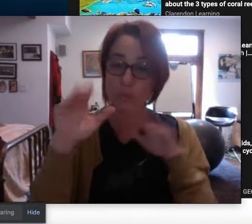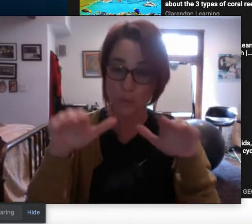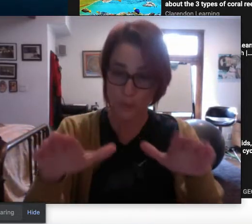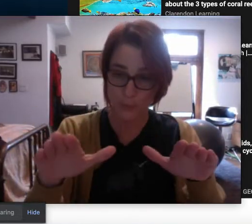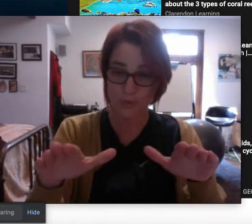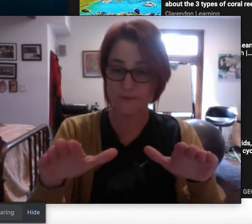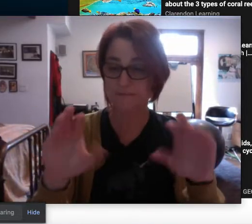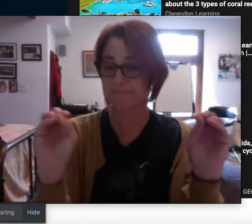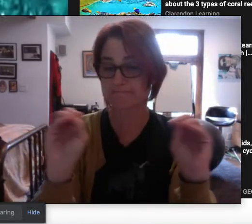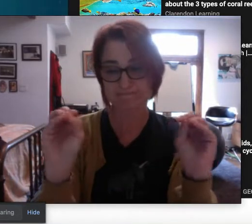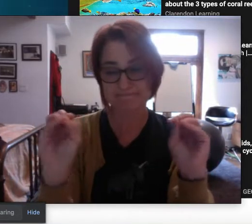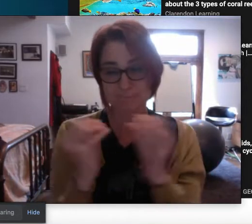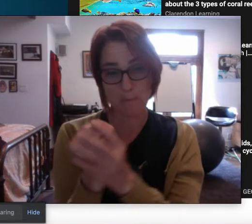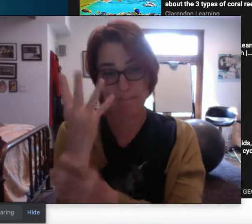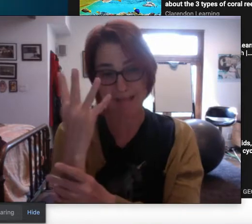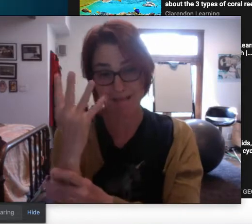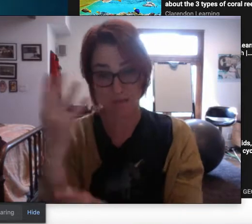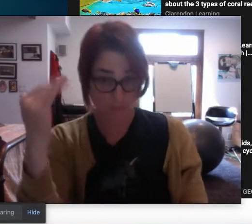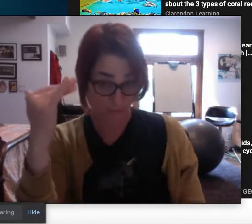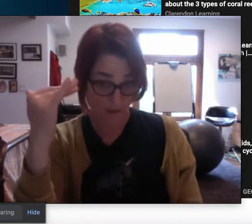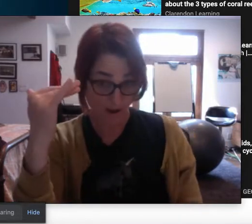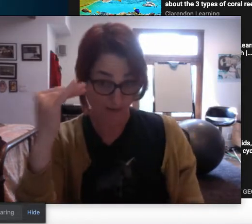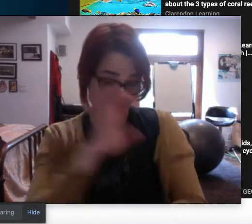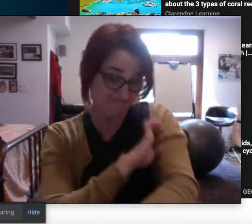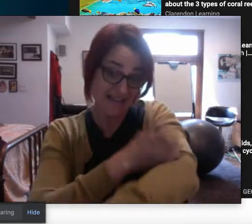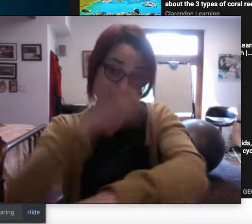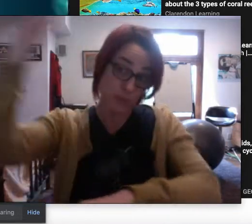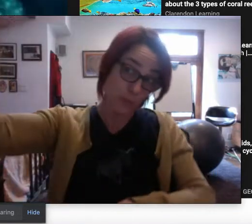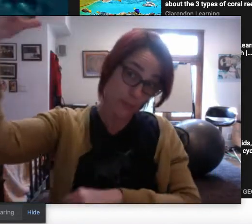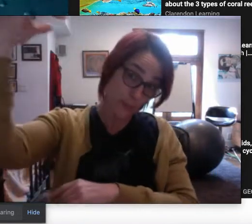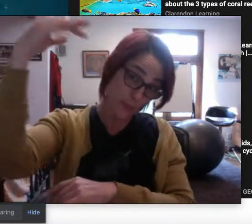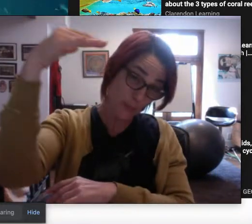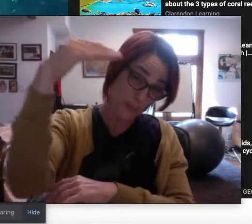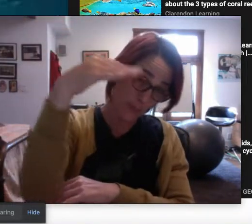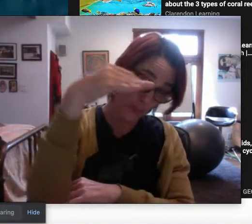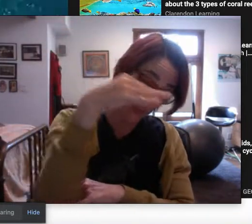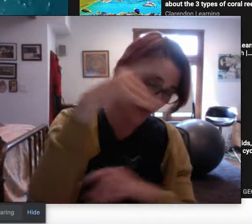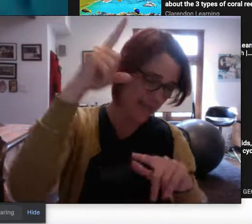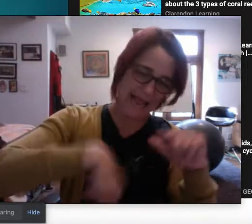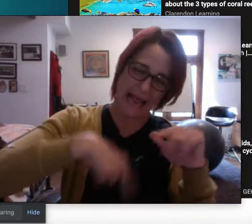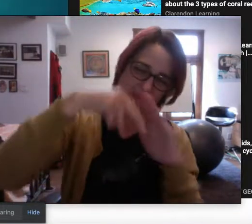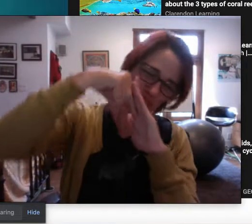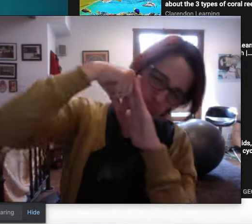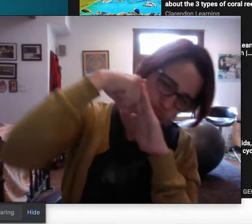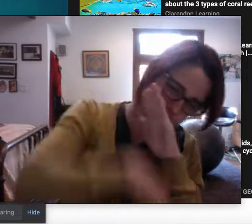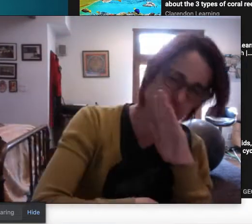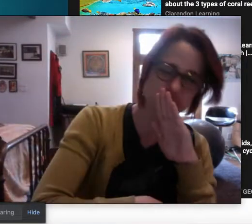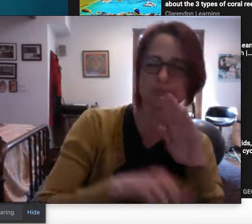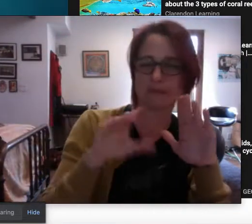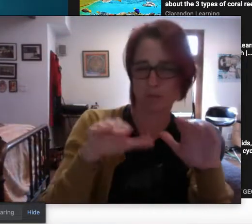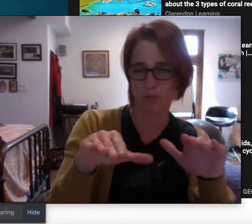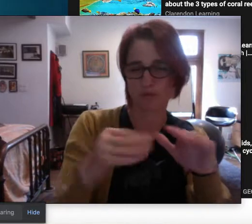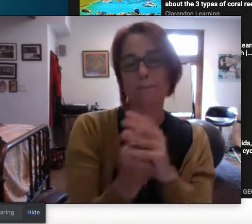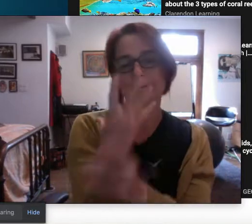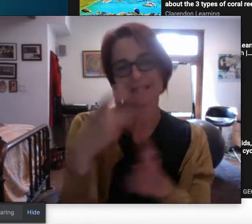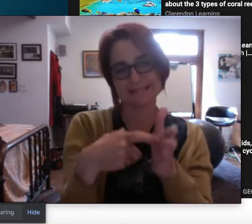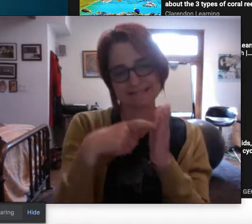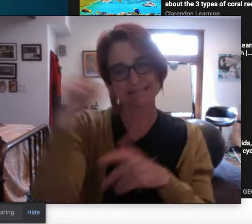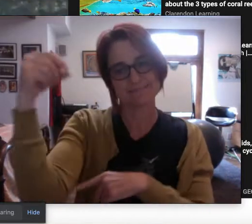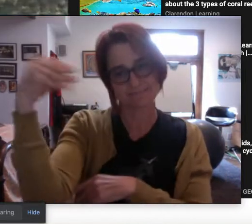or no plant life. That's because the energy from the sun cannot reach deep into the ocean, and plants need sunlight to